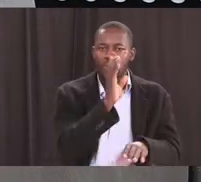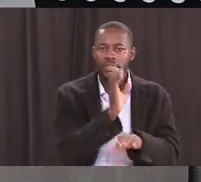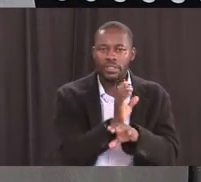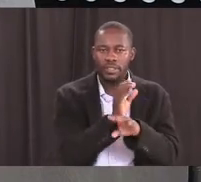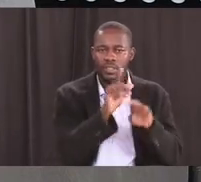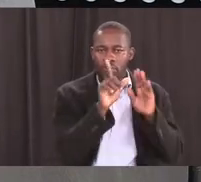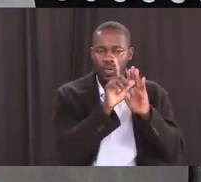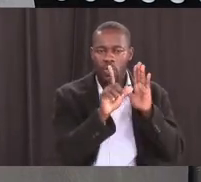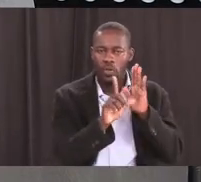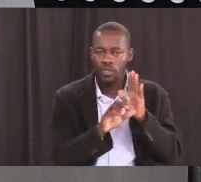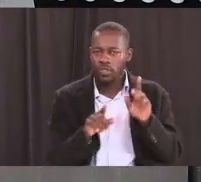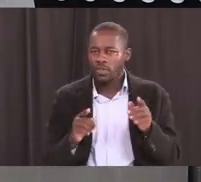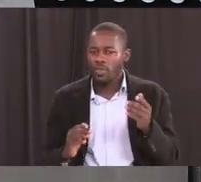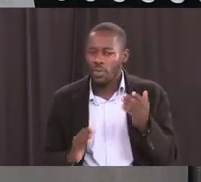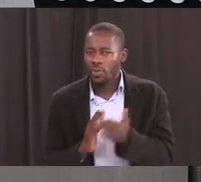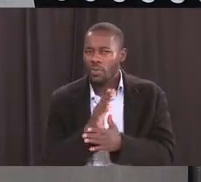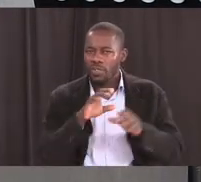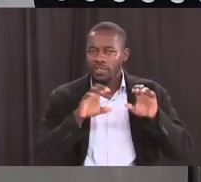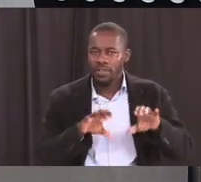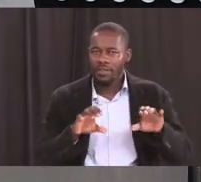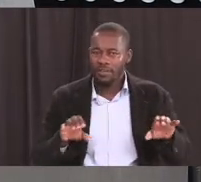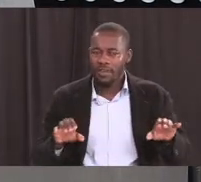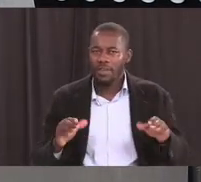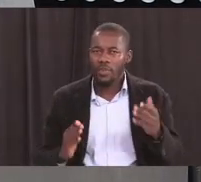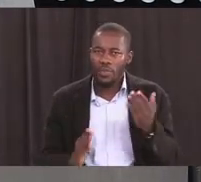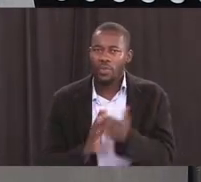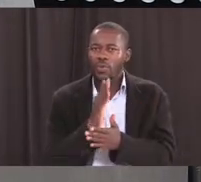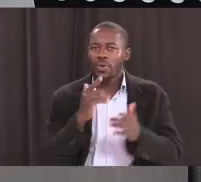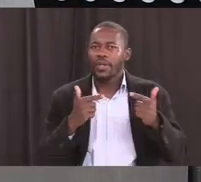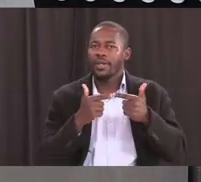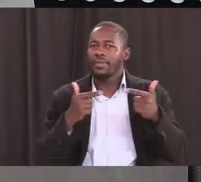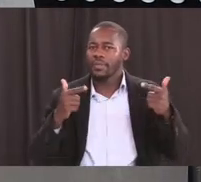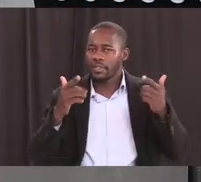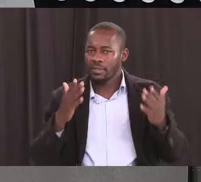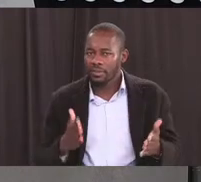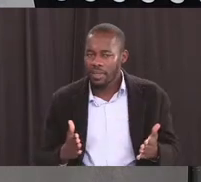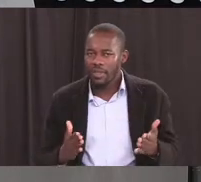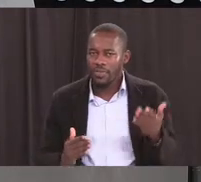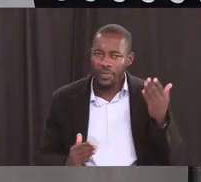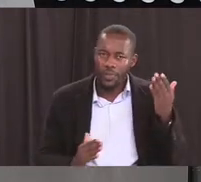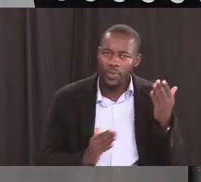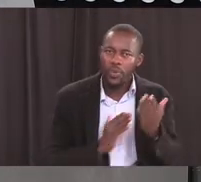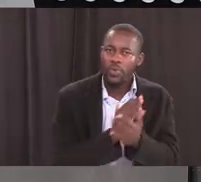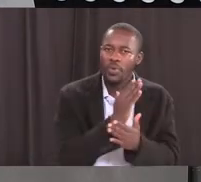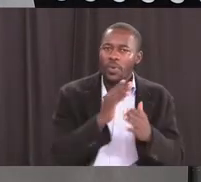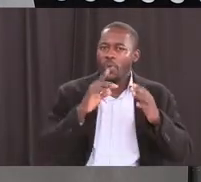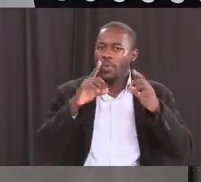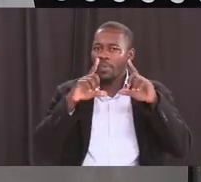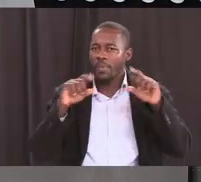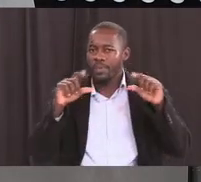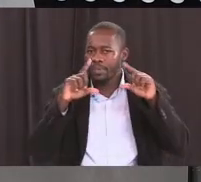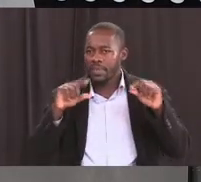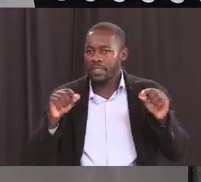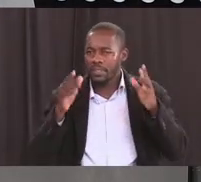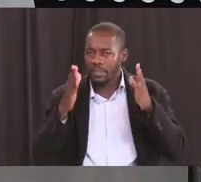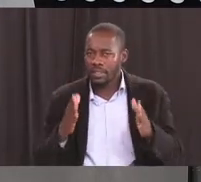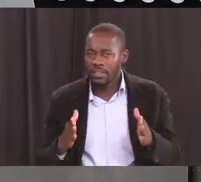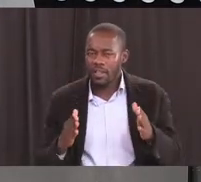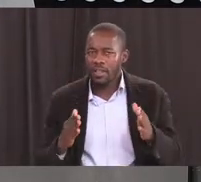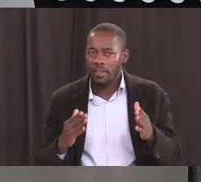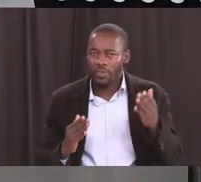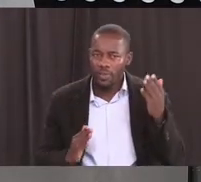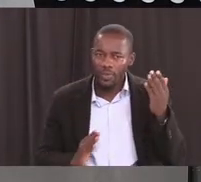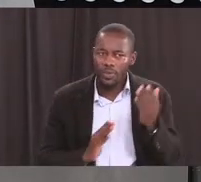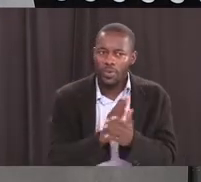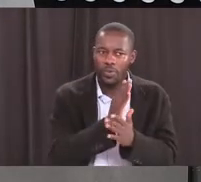persecution and evil opposition, through angelic messengers, through miraculous relocation, through